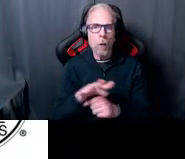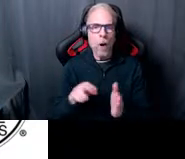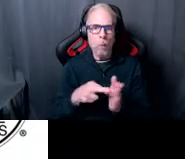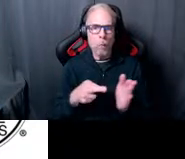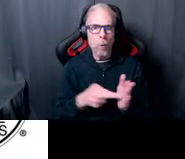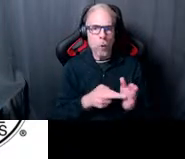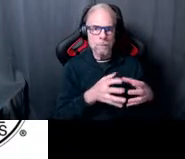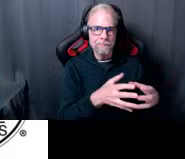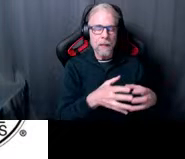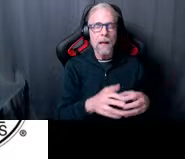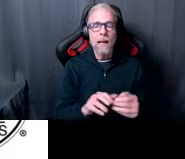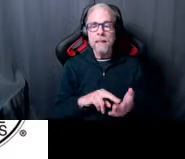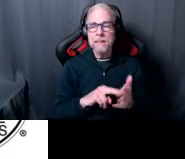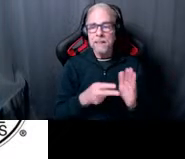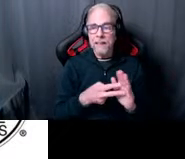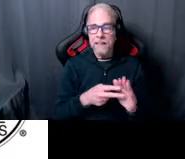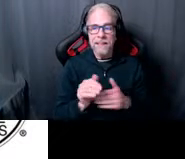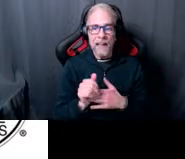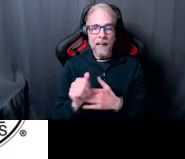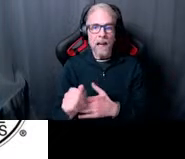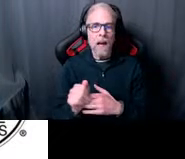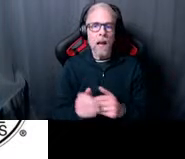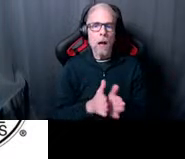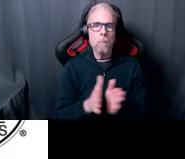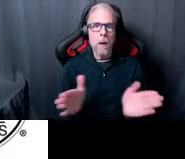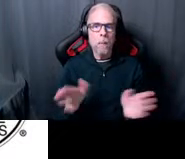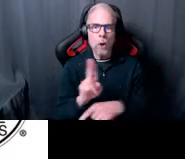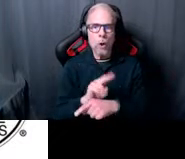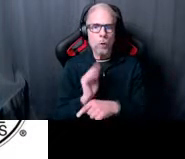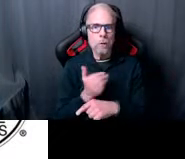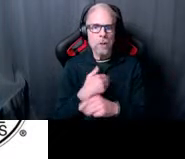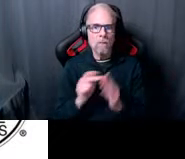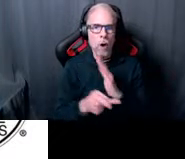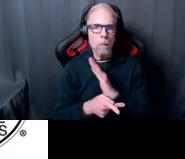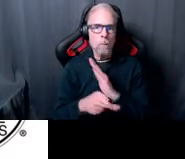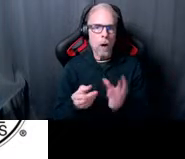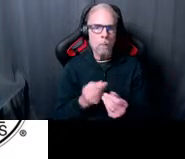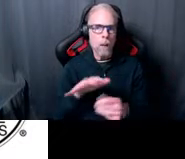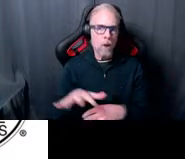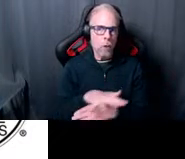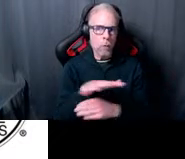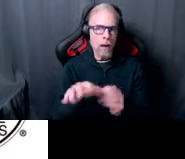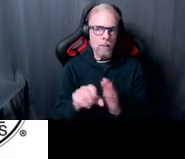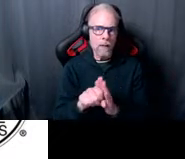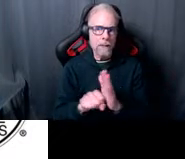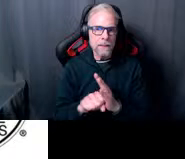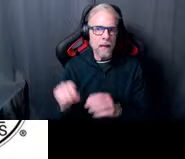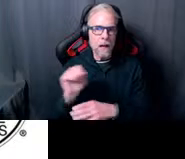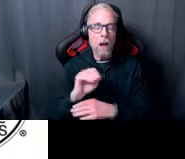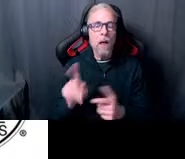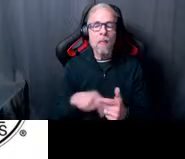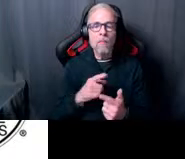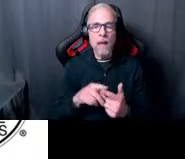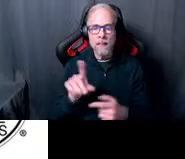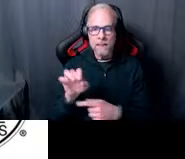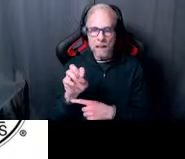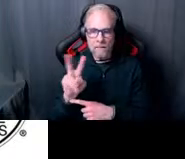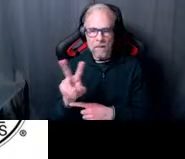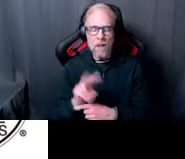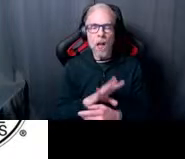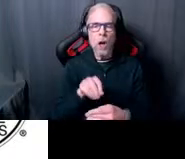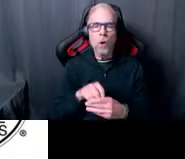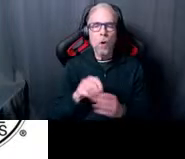to guide the public use of our park properties throughout the state. The division includes rules around the use of